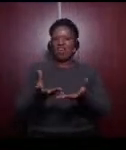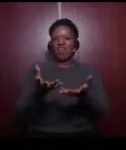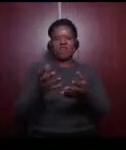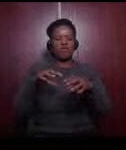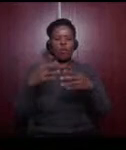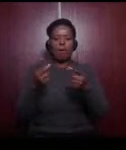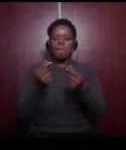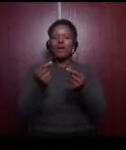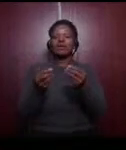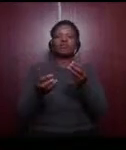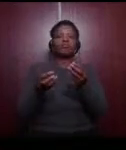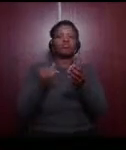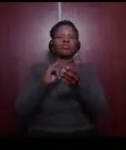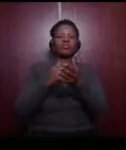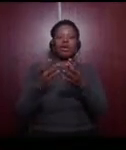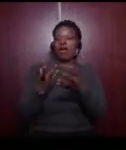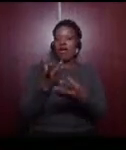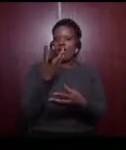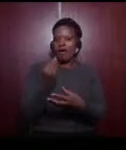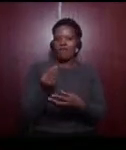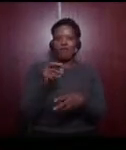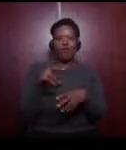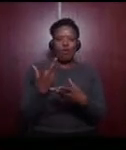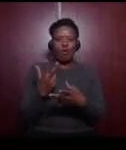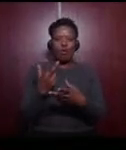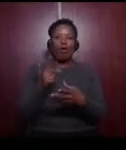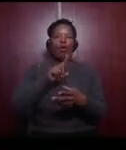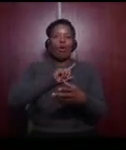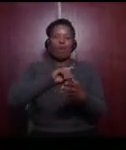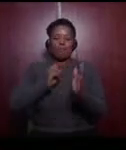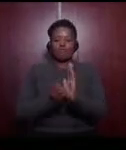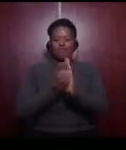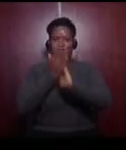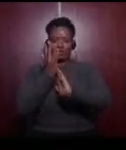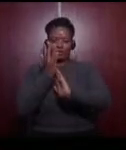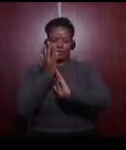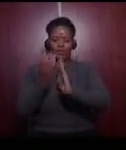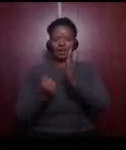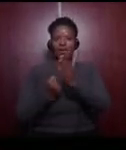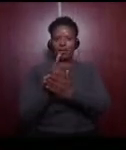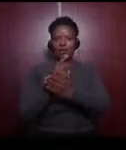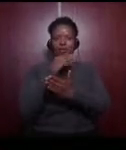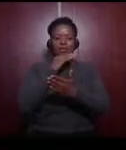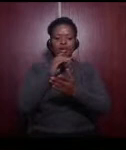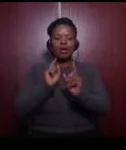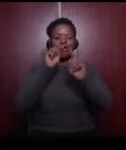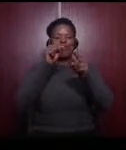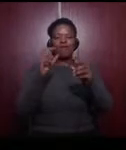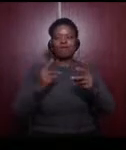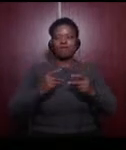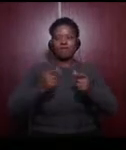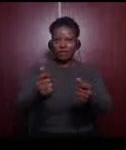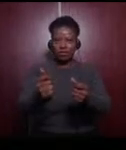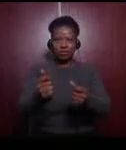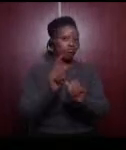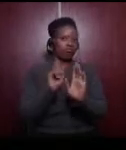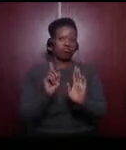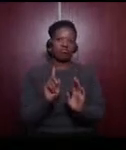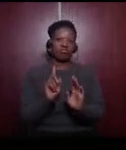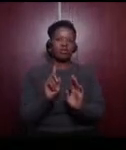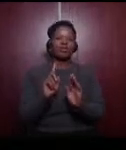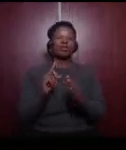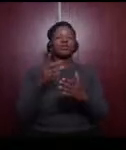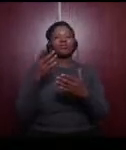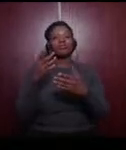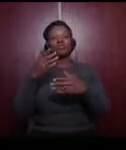about disaster somewhere, it doesn't happen immediately where like they come, but to more disaster thing. So I want to know who this thing, does